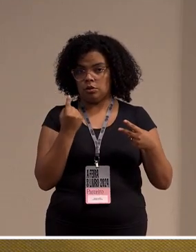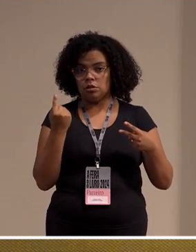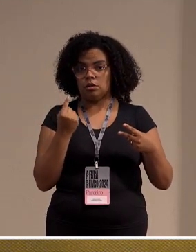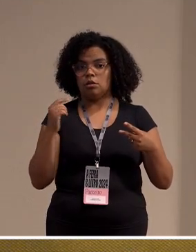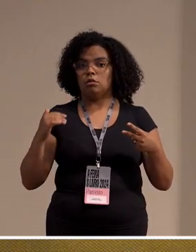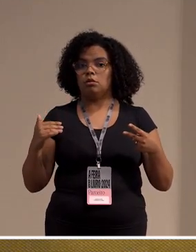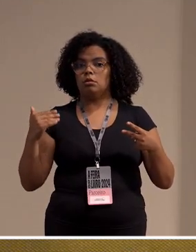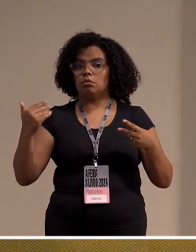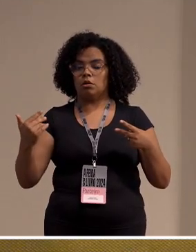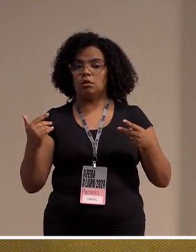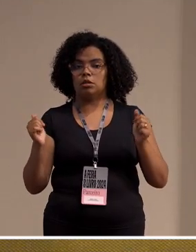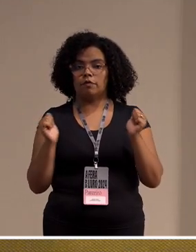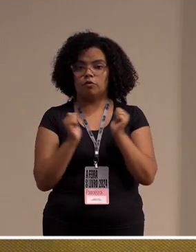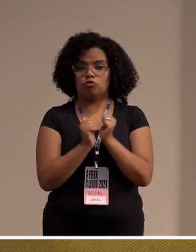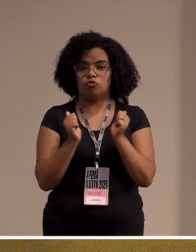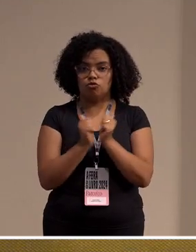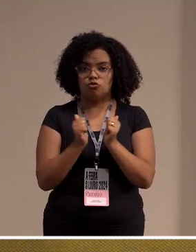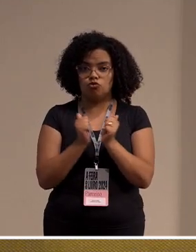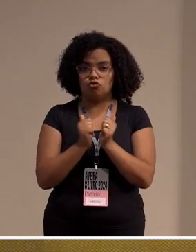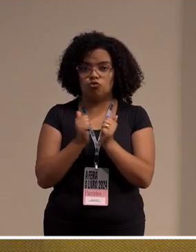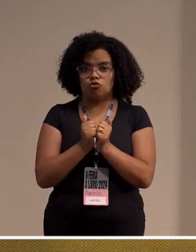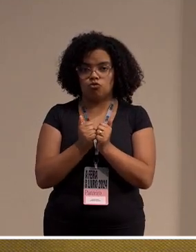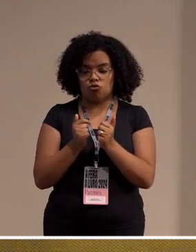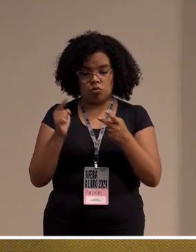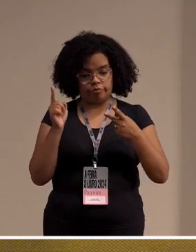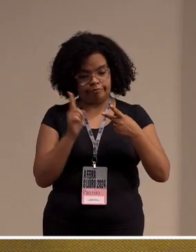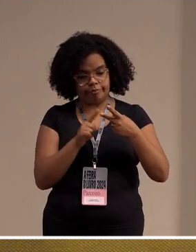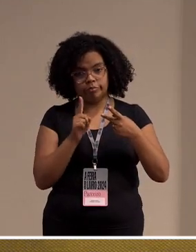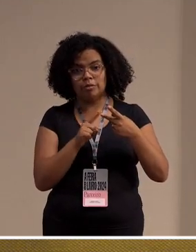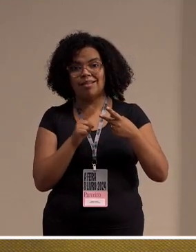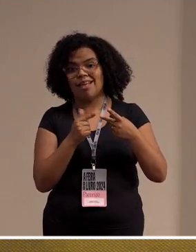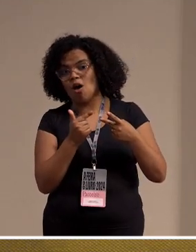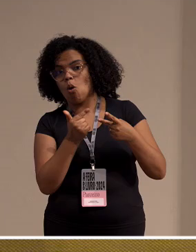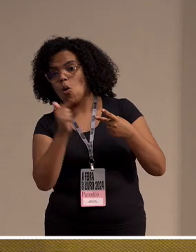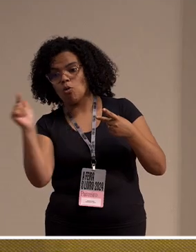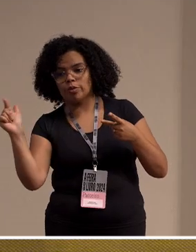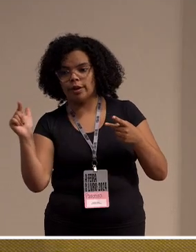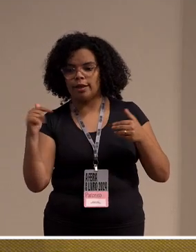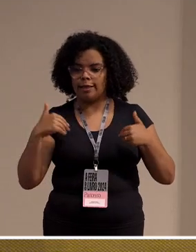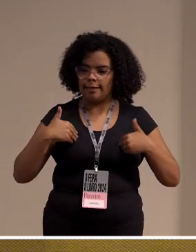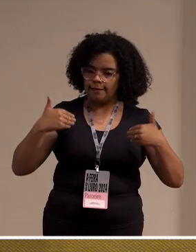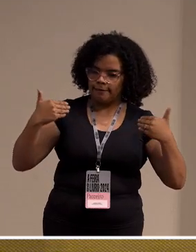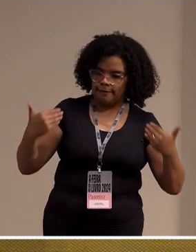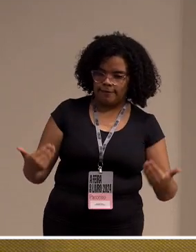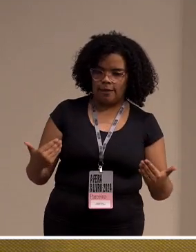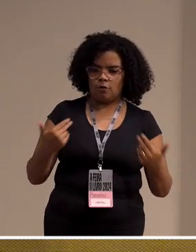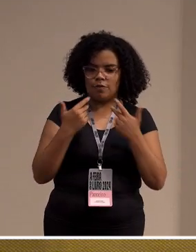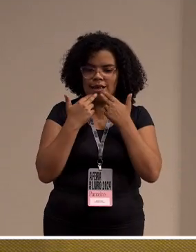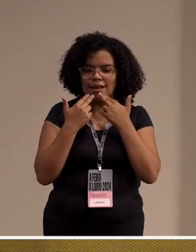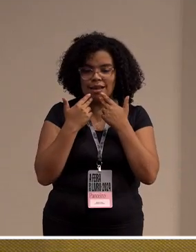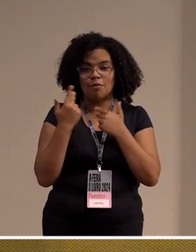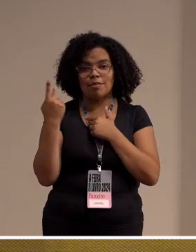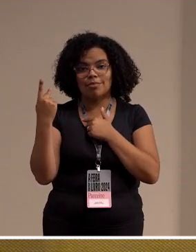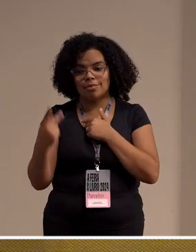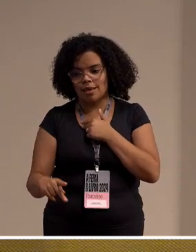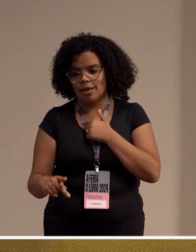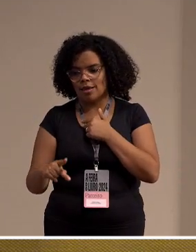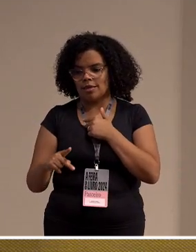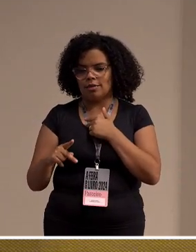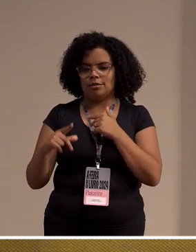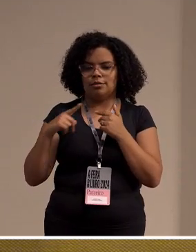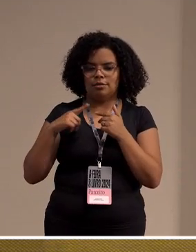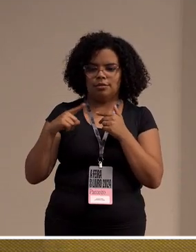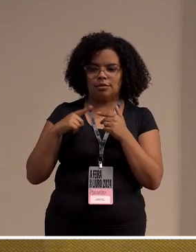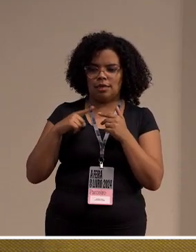the language that they use with each other, they refer to their captors as thieves because it would be difficult for them to see